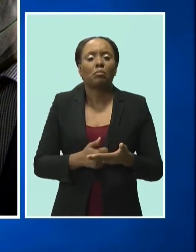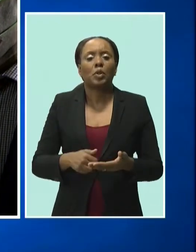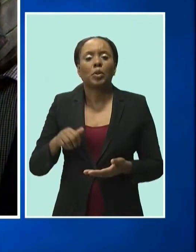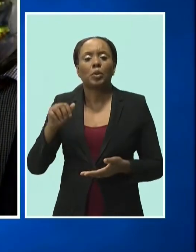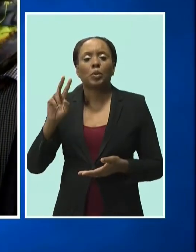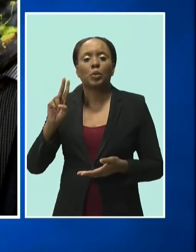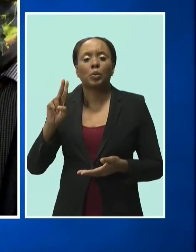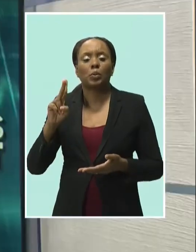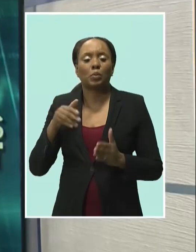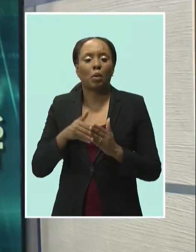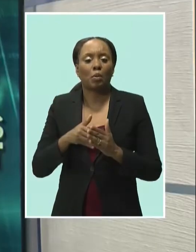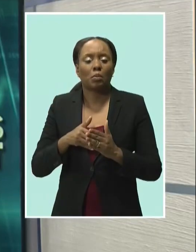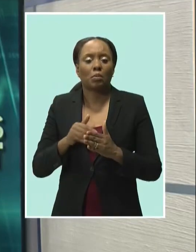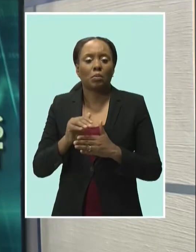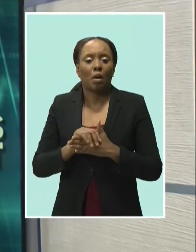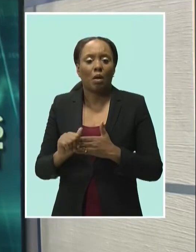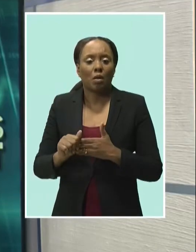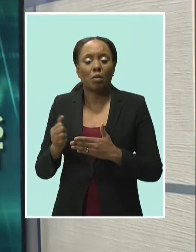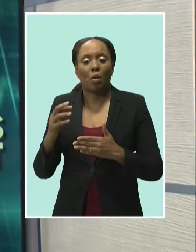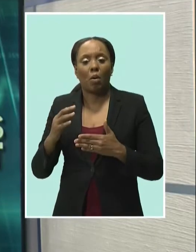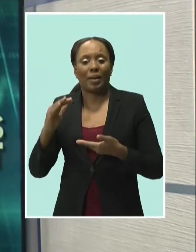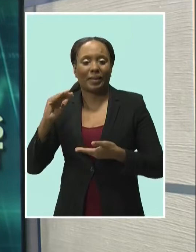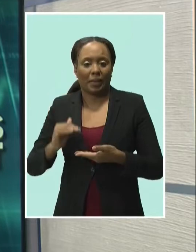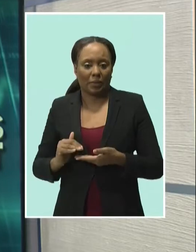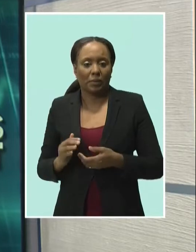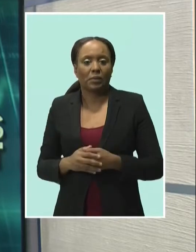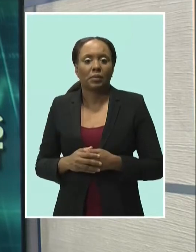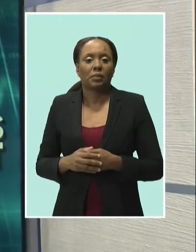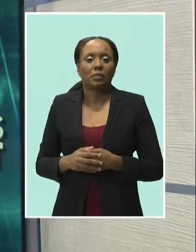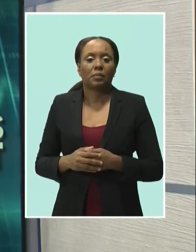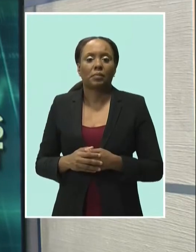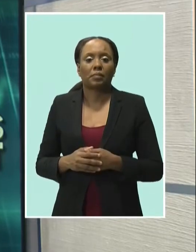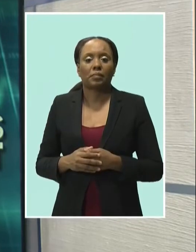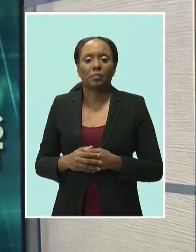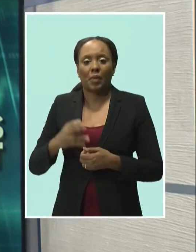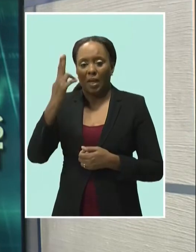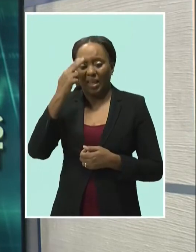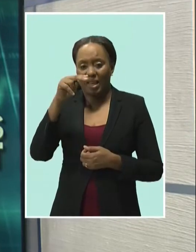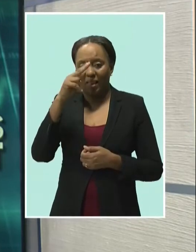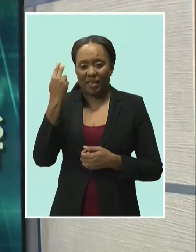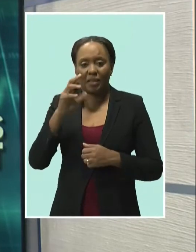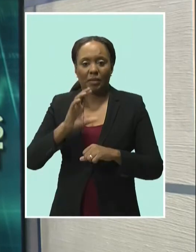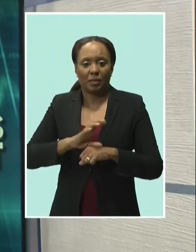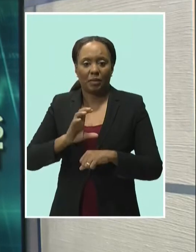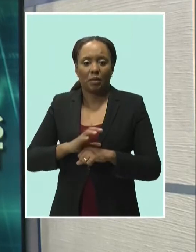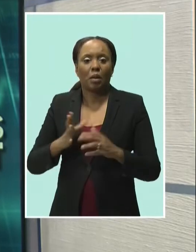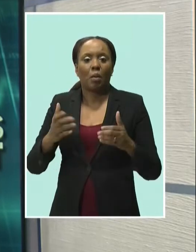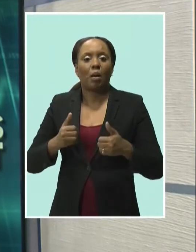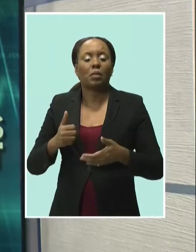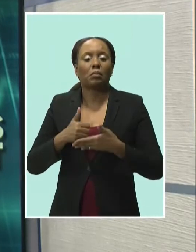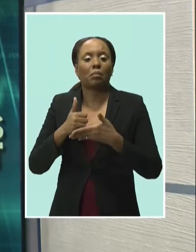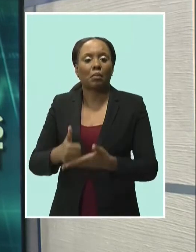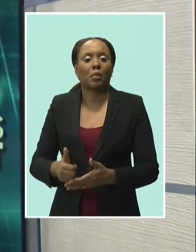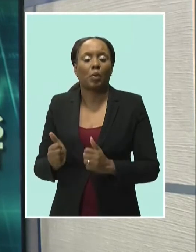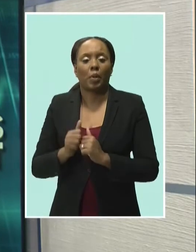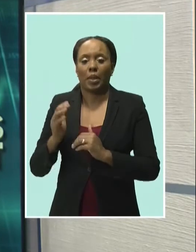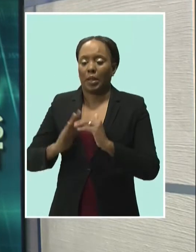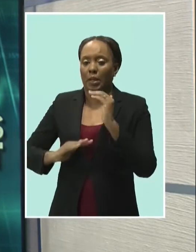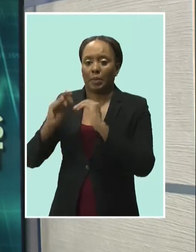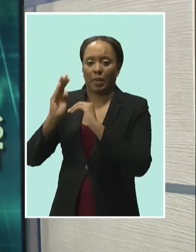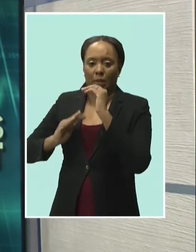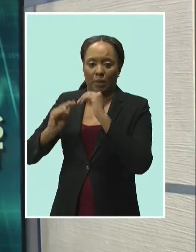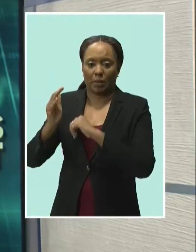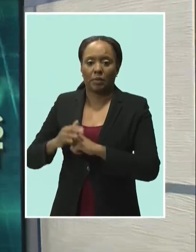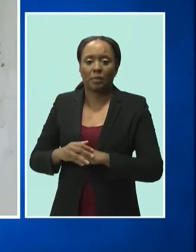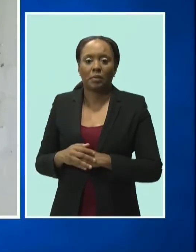or less. And the Roman Catholic Diocese of Bridgetown has stepped forward to assist with the rebuilding efforts. The